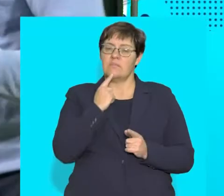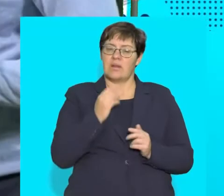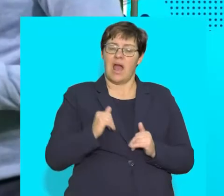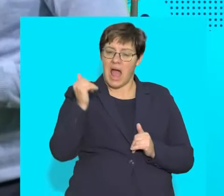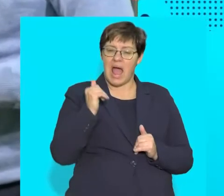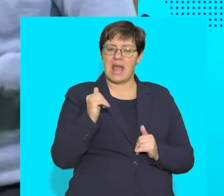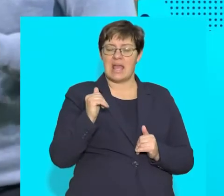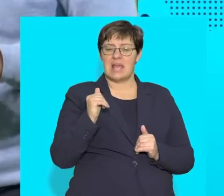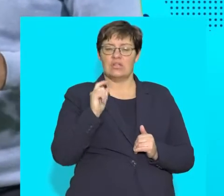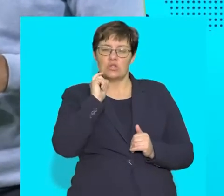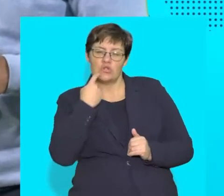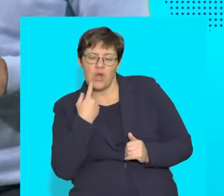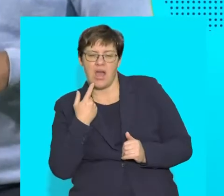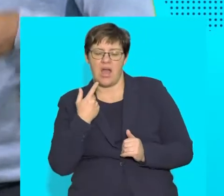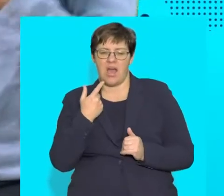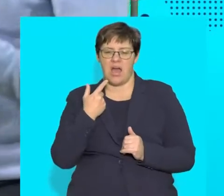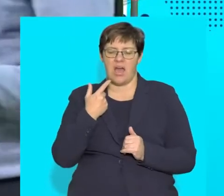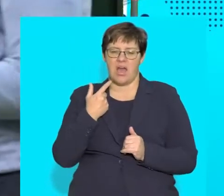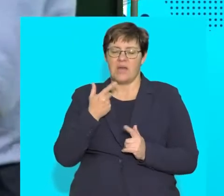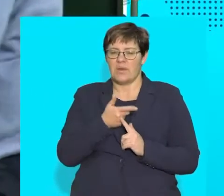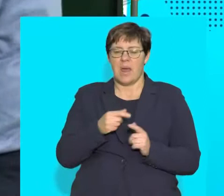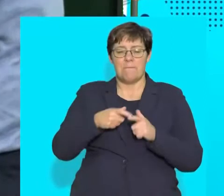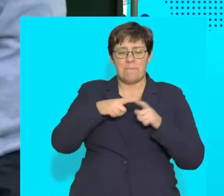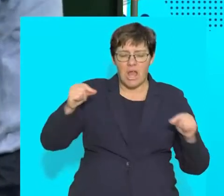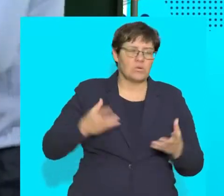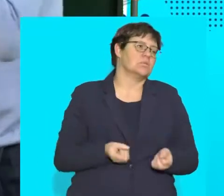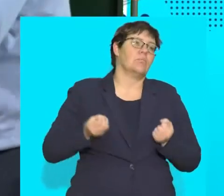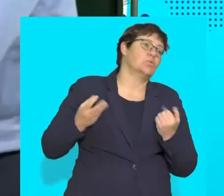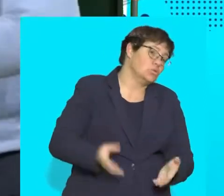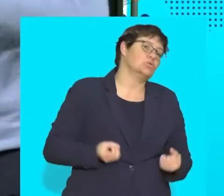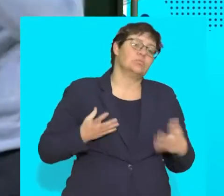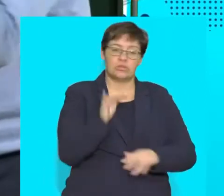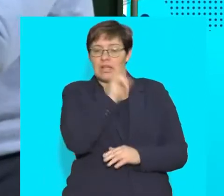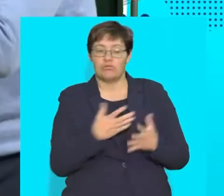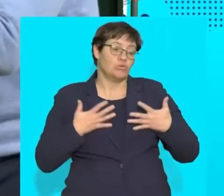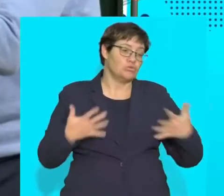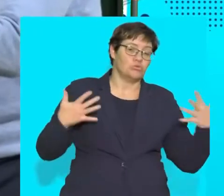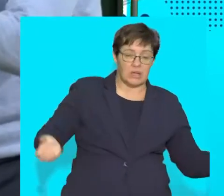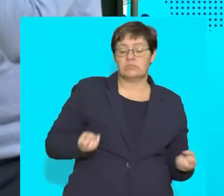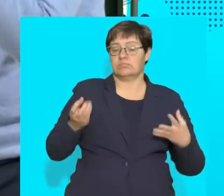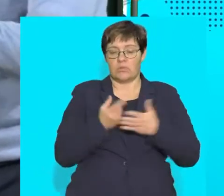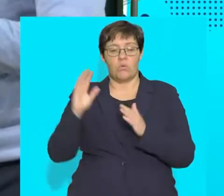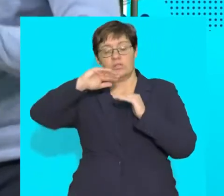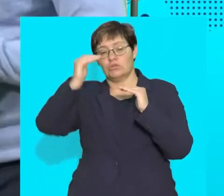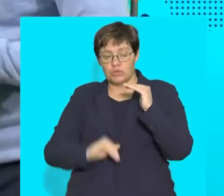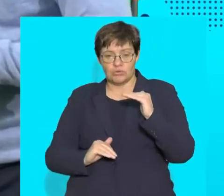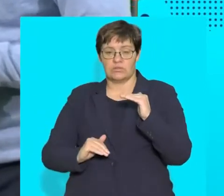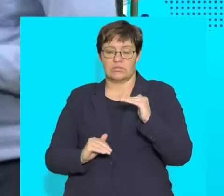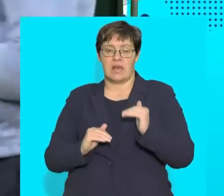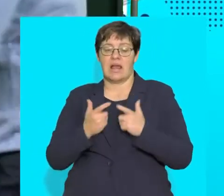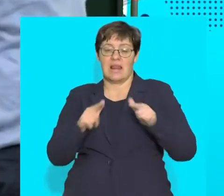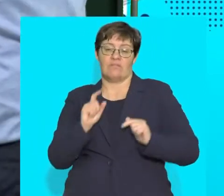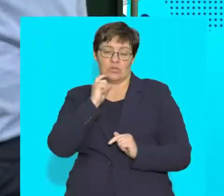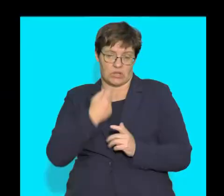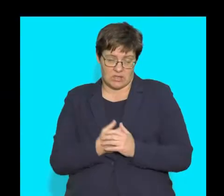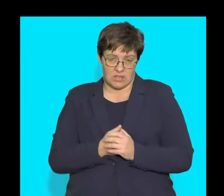in carbohydrates and sugar, where the pancreas needs to constantly produce insulin to reduce the blood sugar levels.